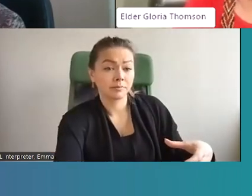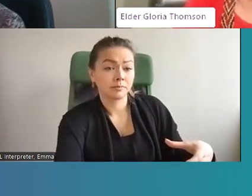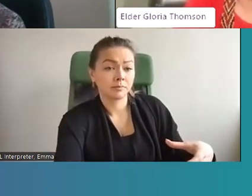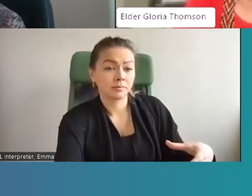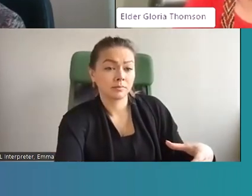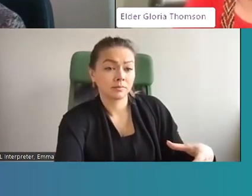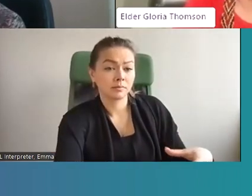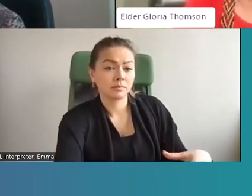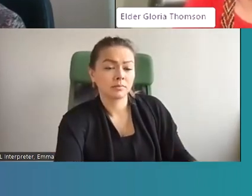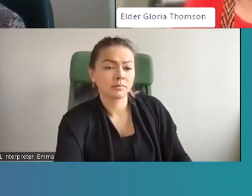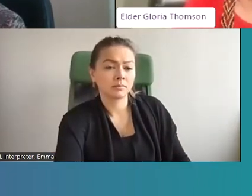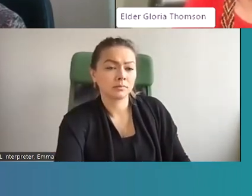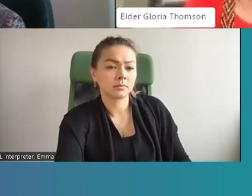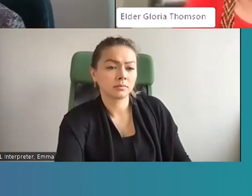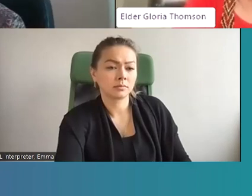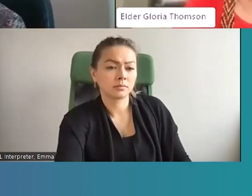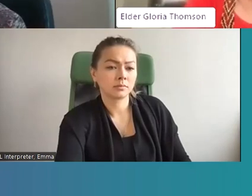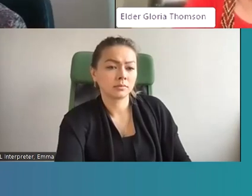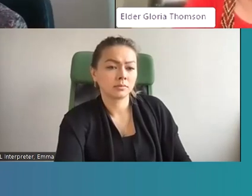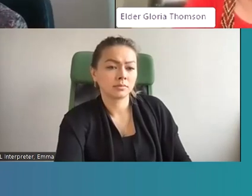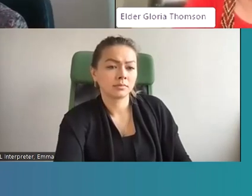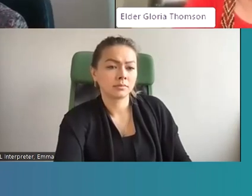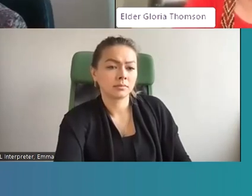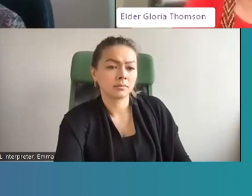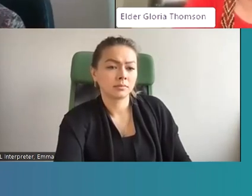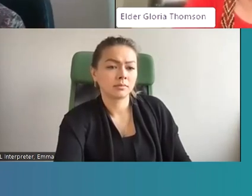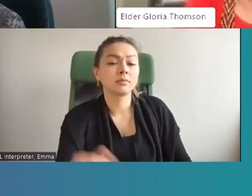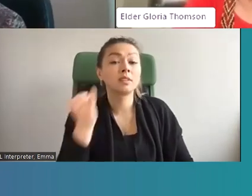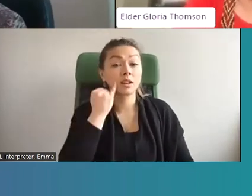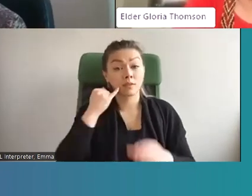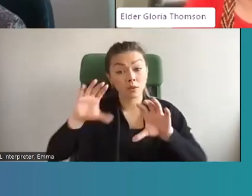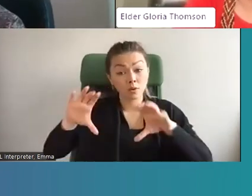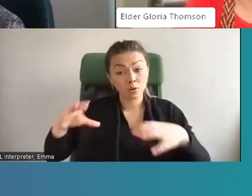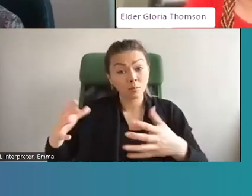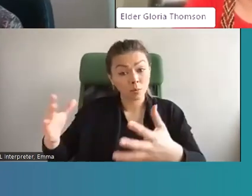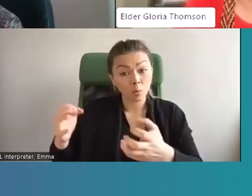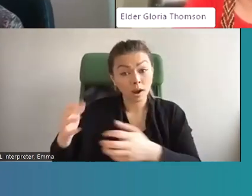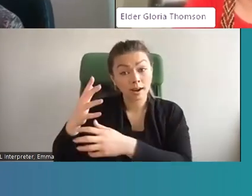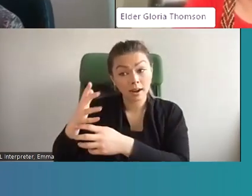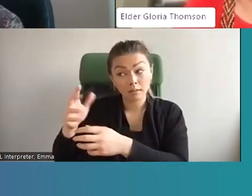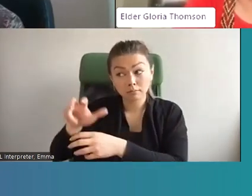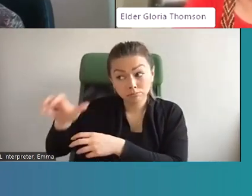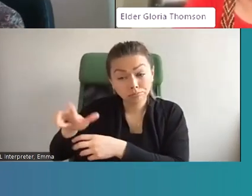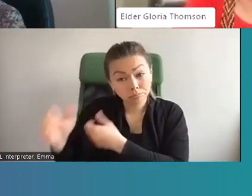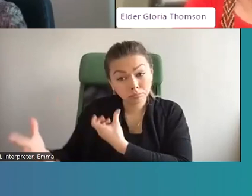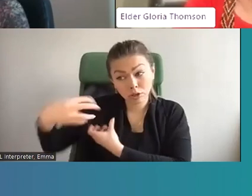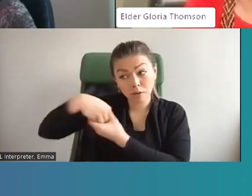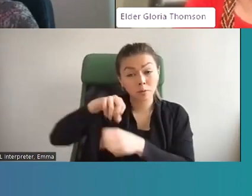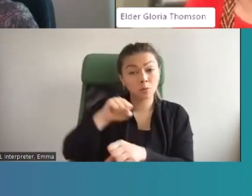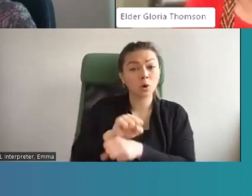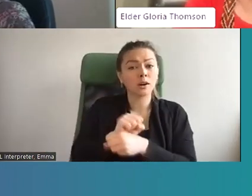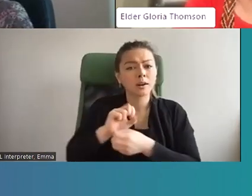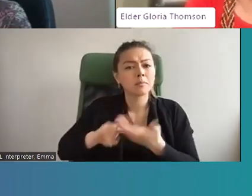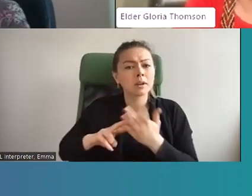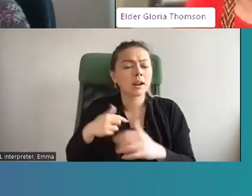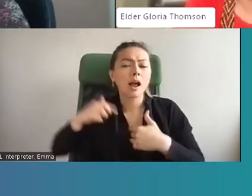expectation of an elder? Should we be asking them to attend all our meetings or our events? And is this reasonable? I guess